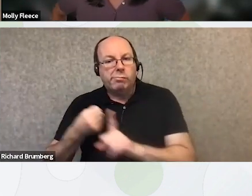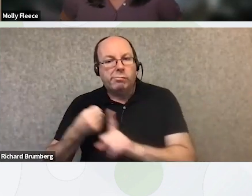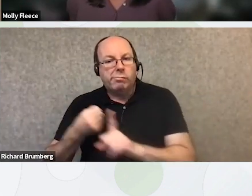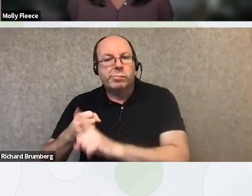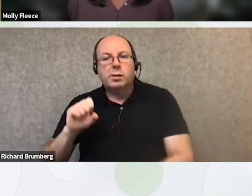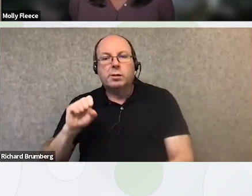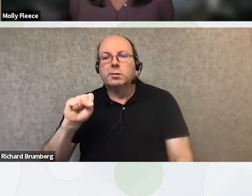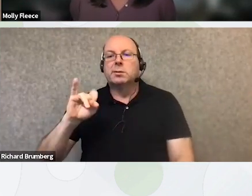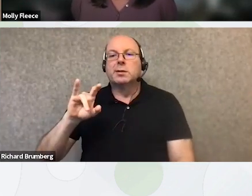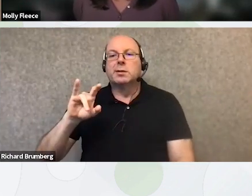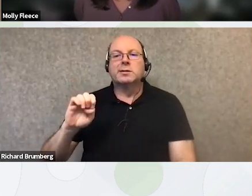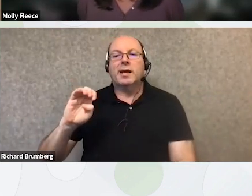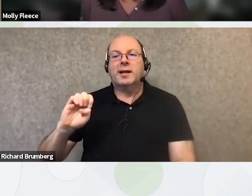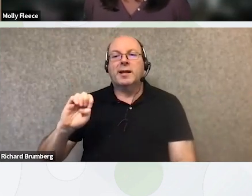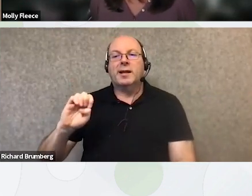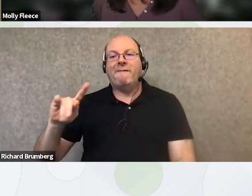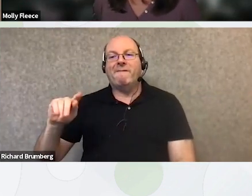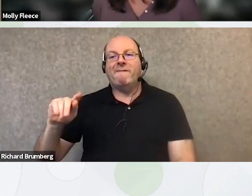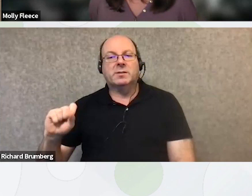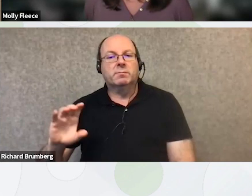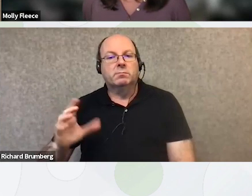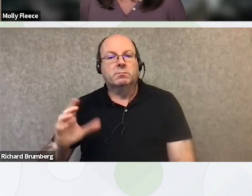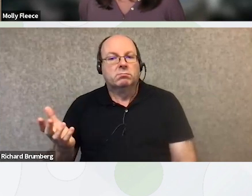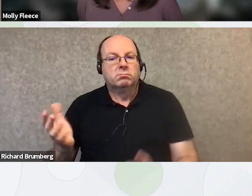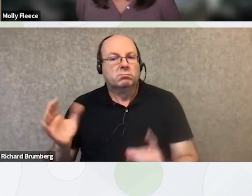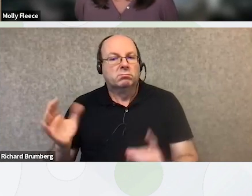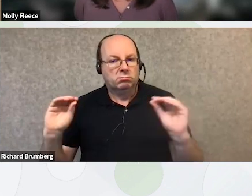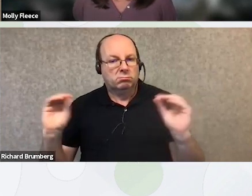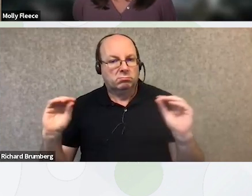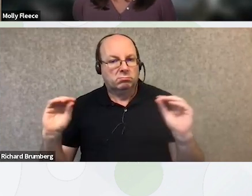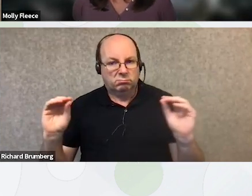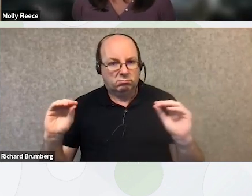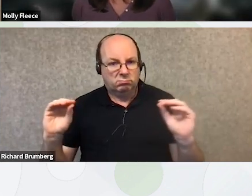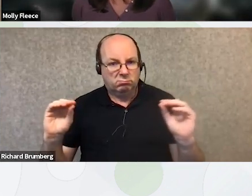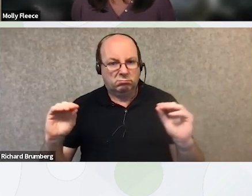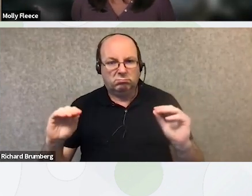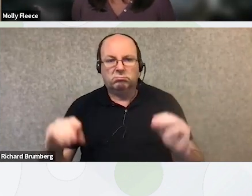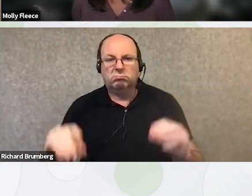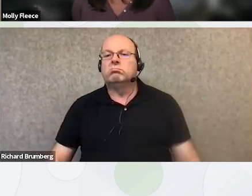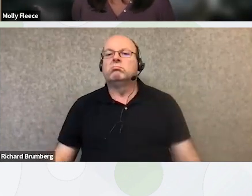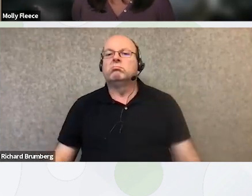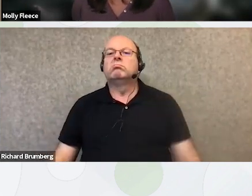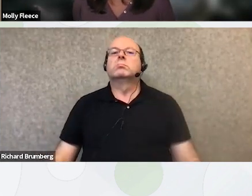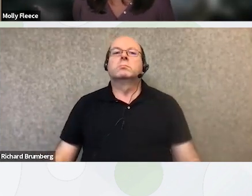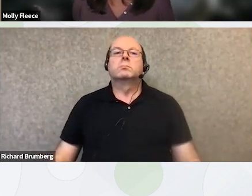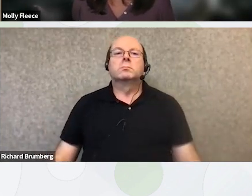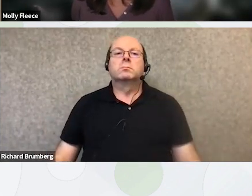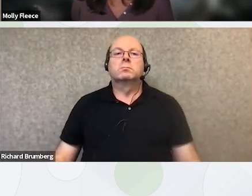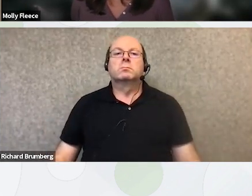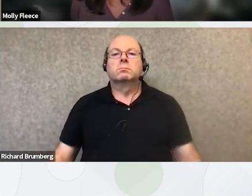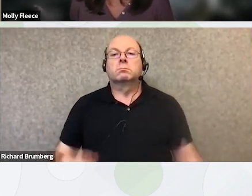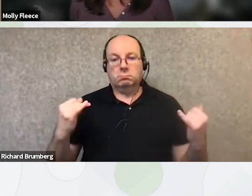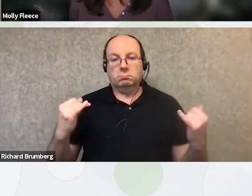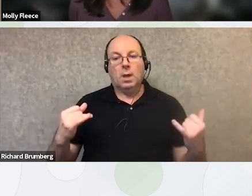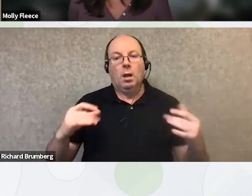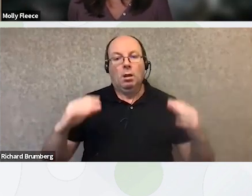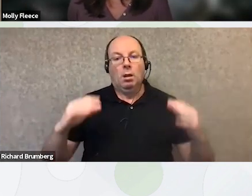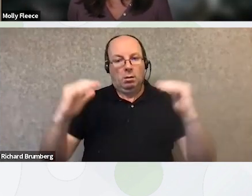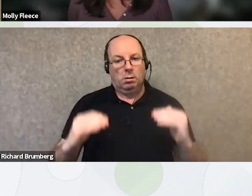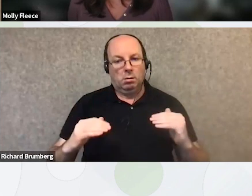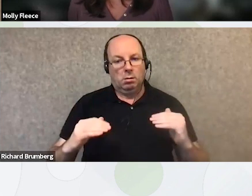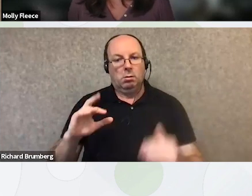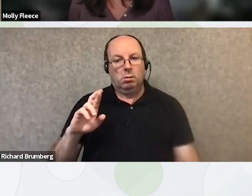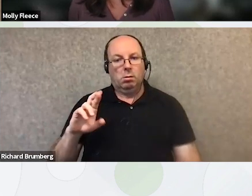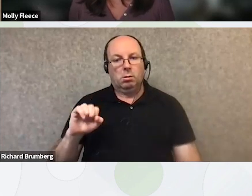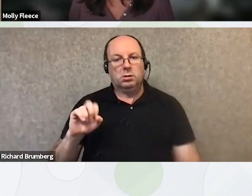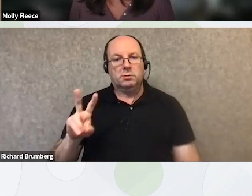So switching gears a little bit to talk about RSV, this was a large study in the MMWR